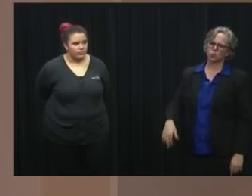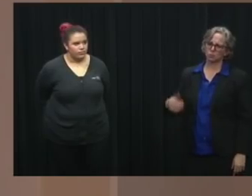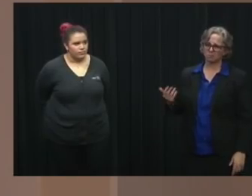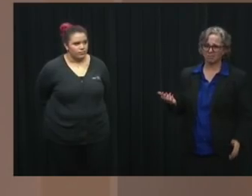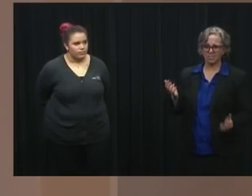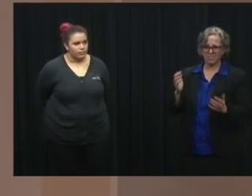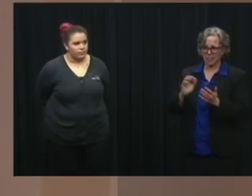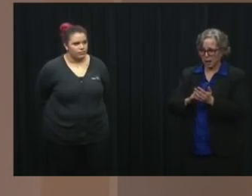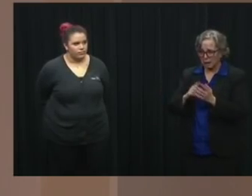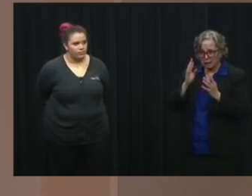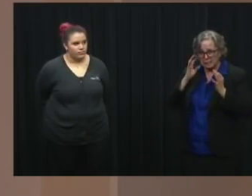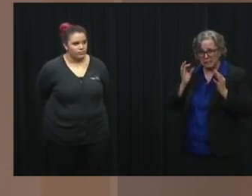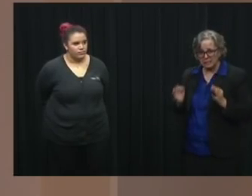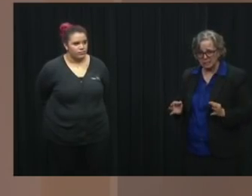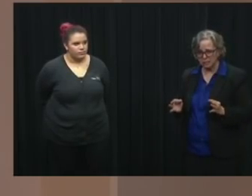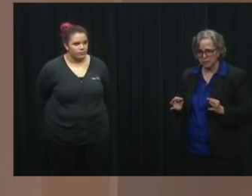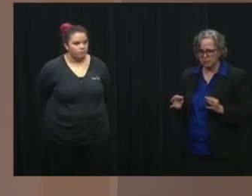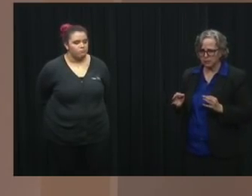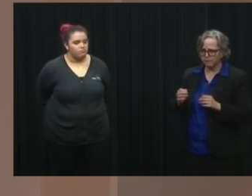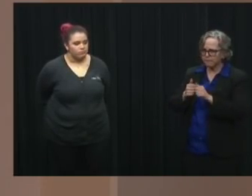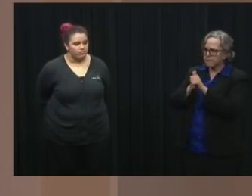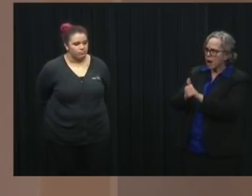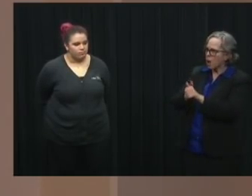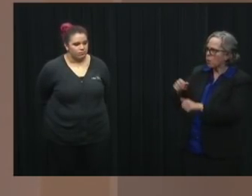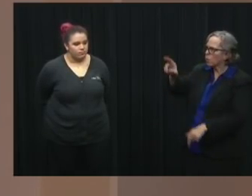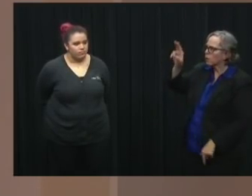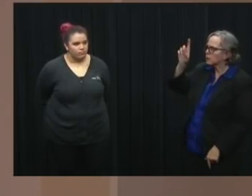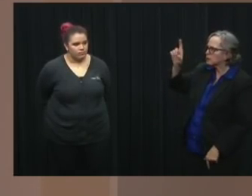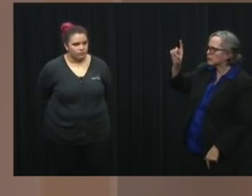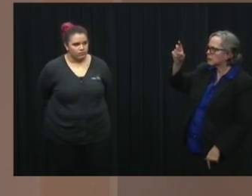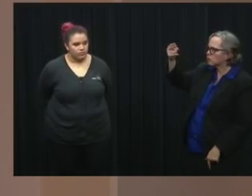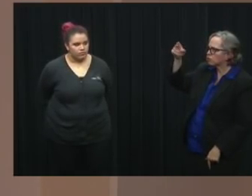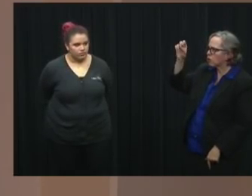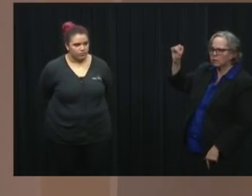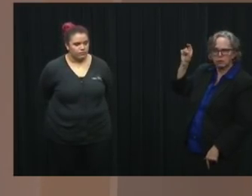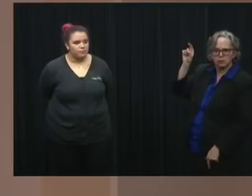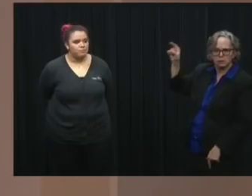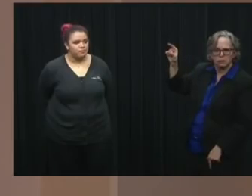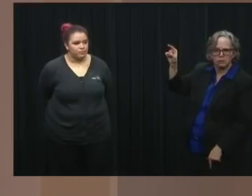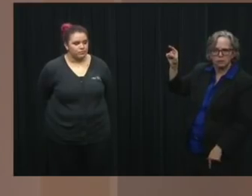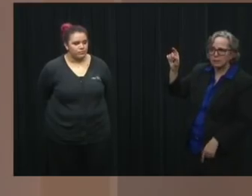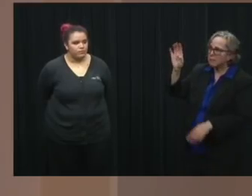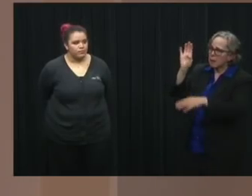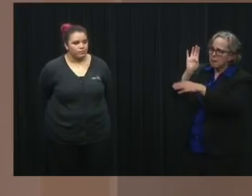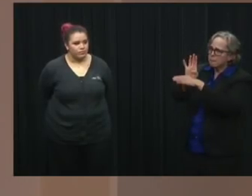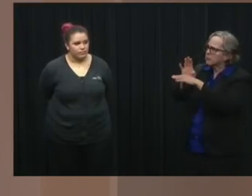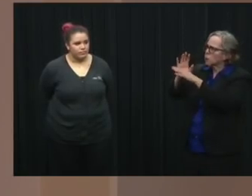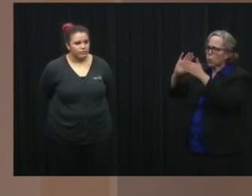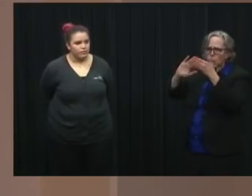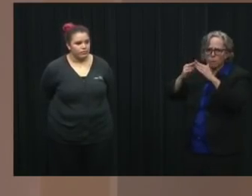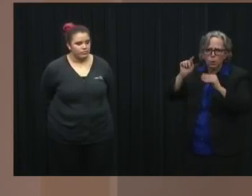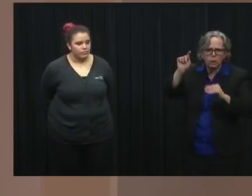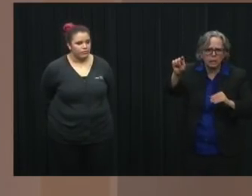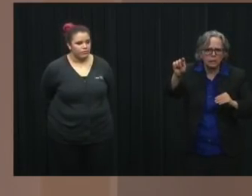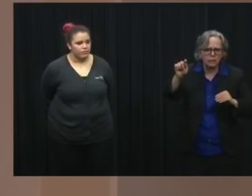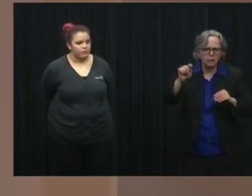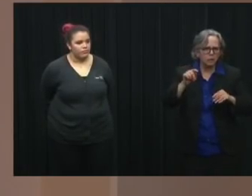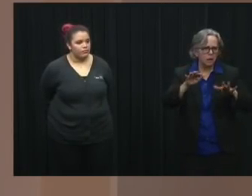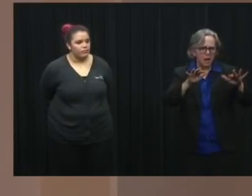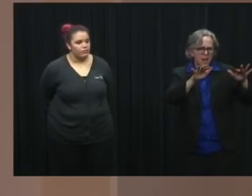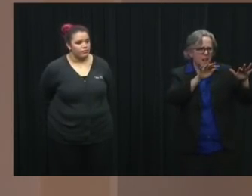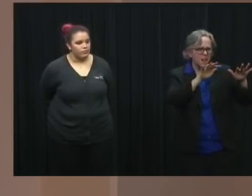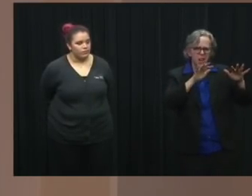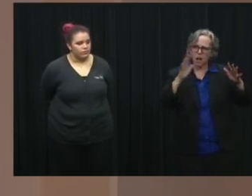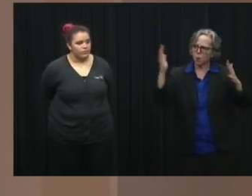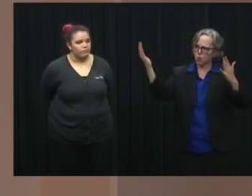based on Homeland Security and talking with the business community and the enforcement community about how it could work. And